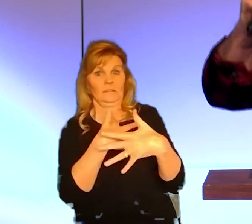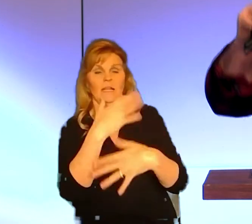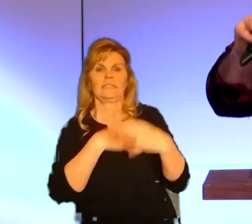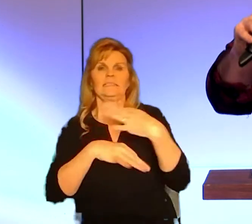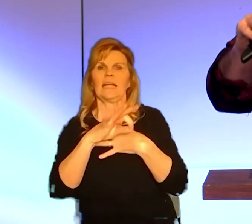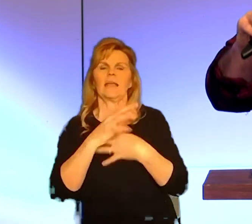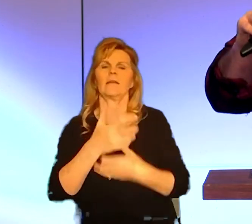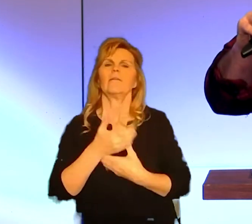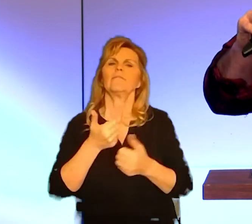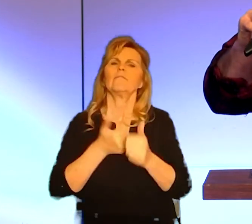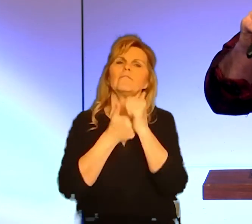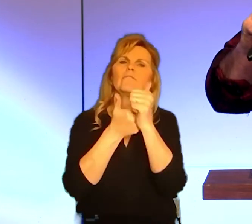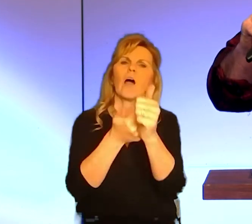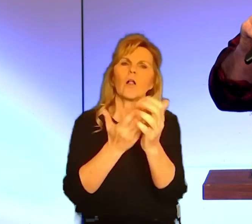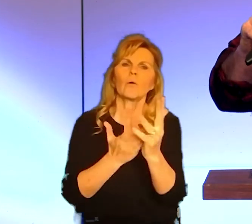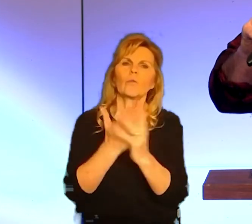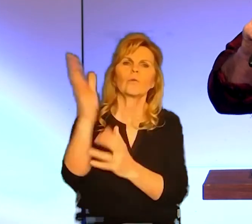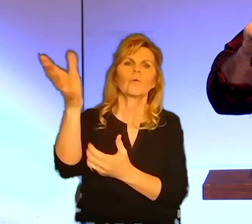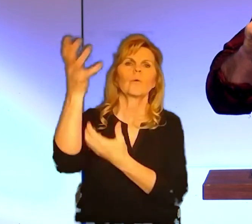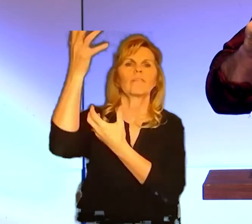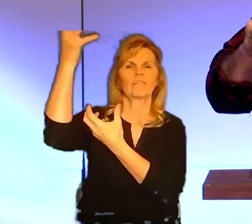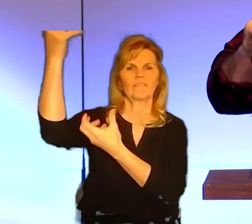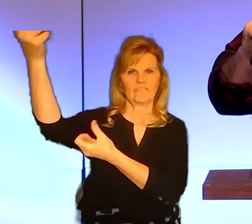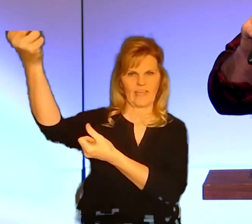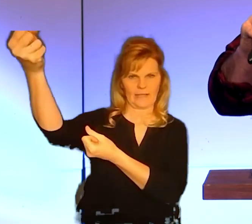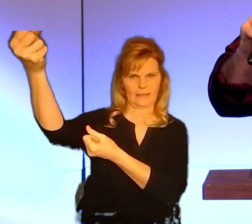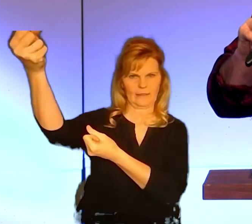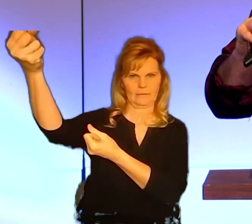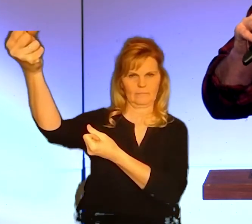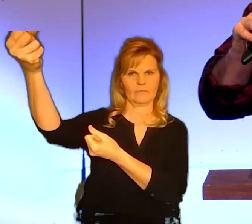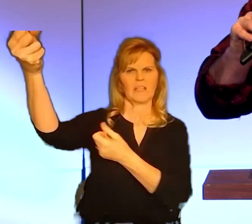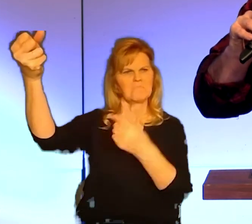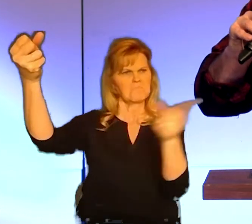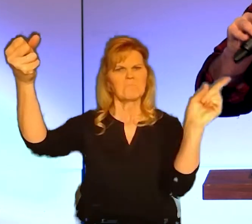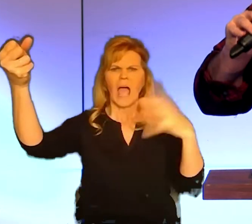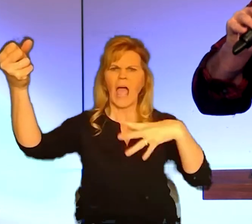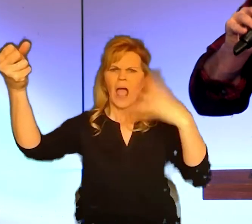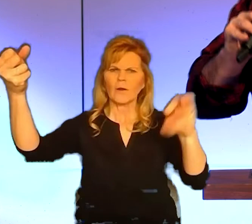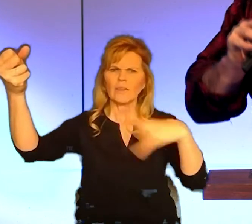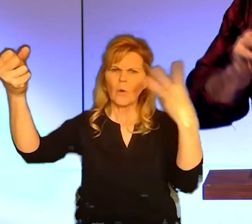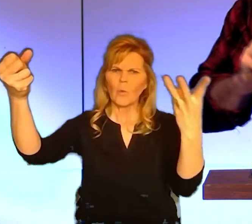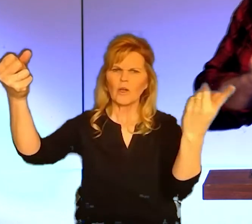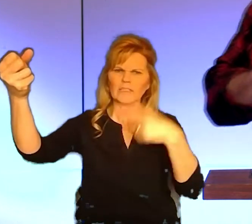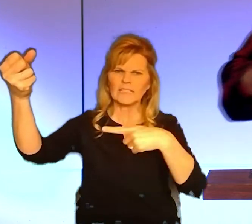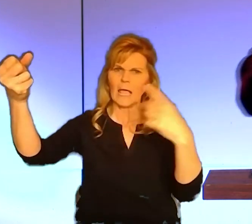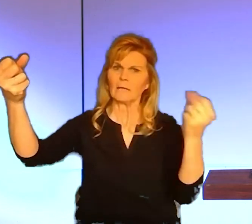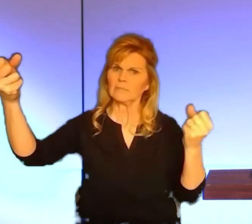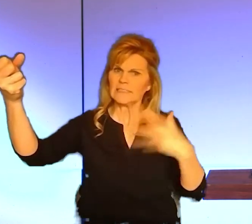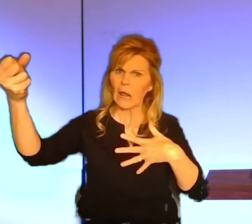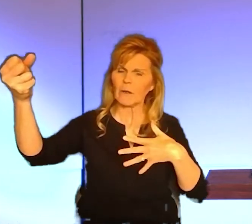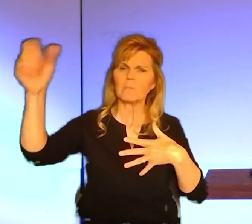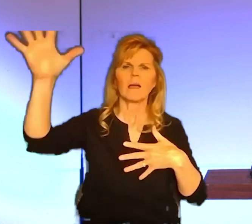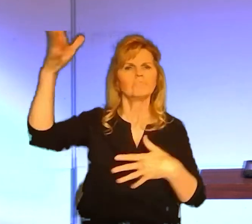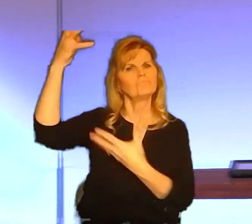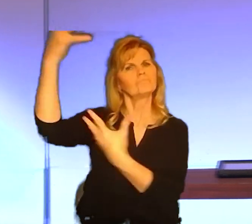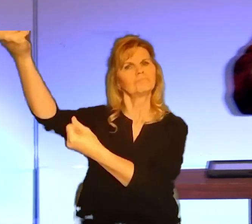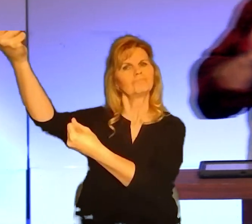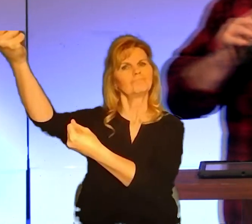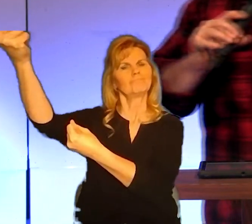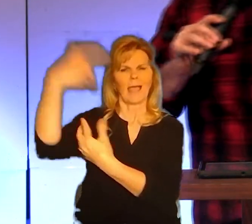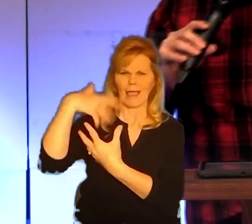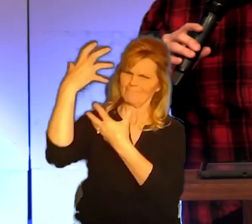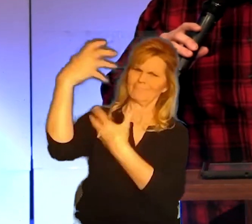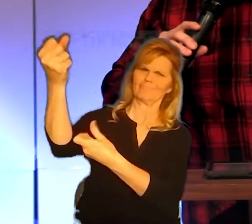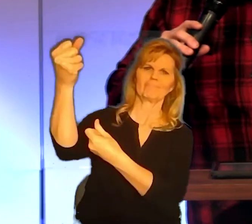live by faith. Live by faith and realize that the truth that you're believing in isn't